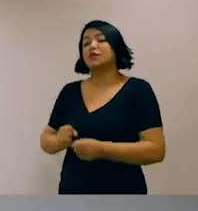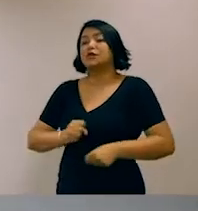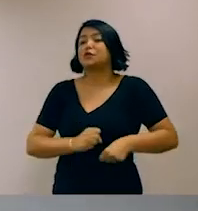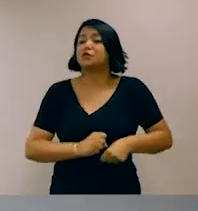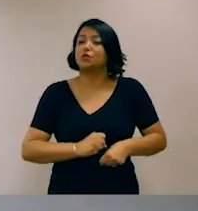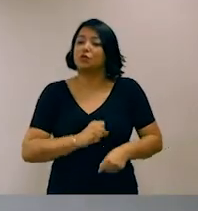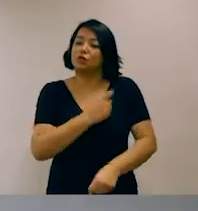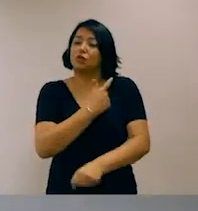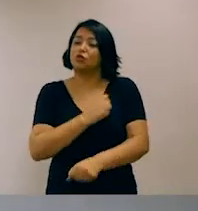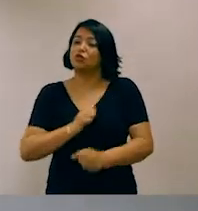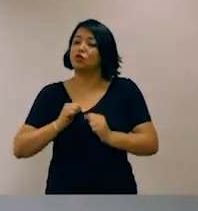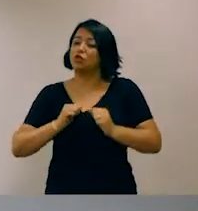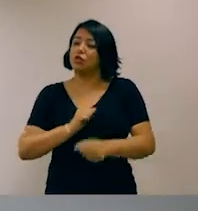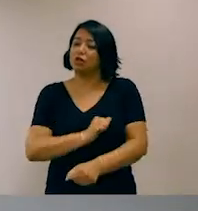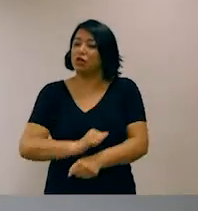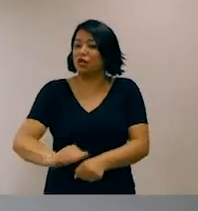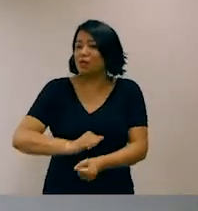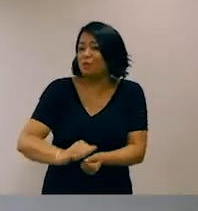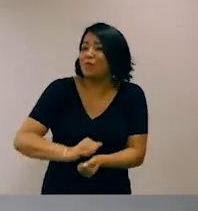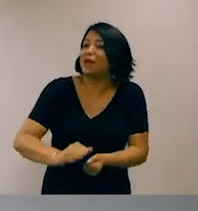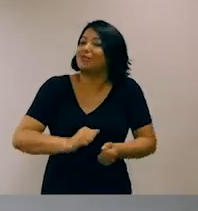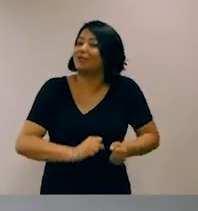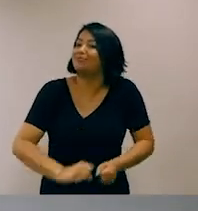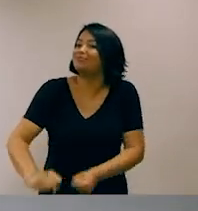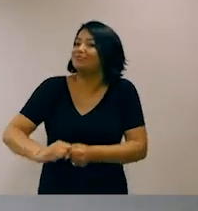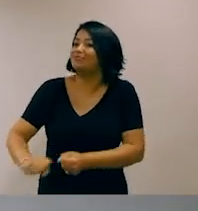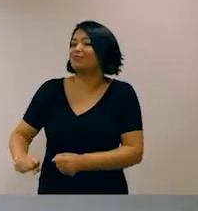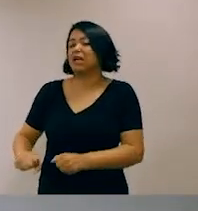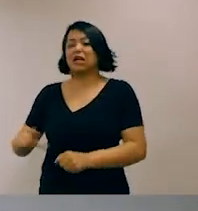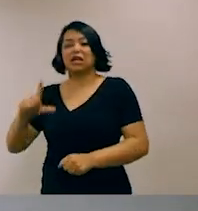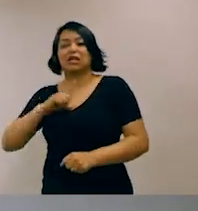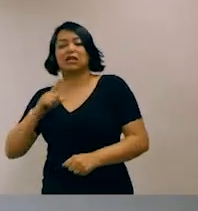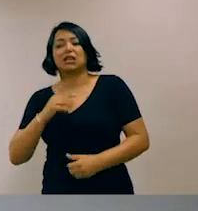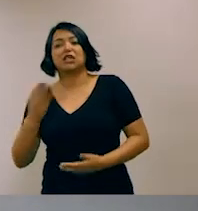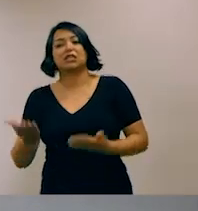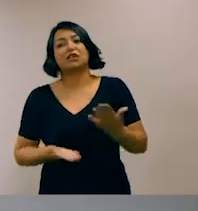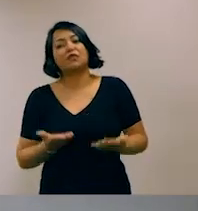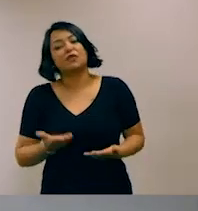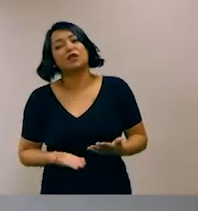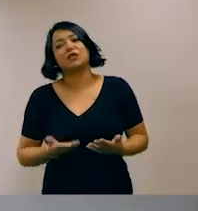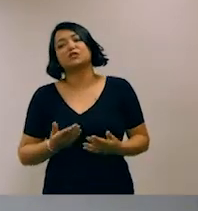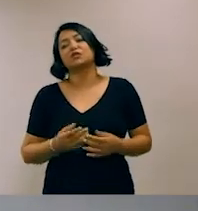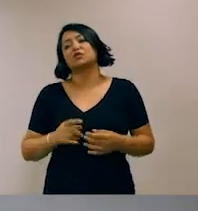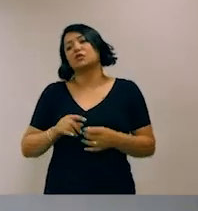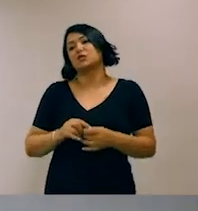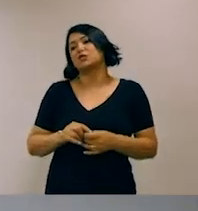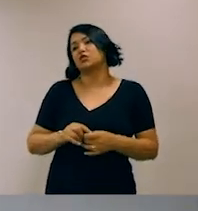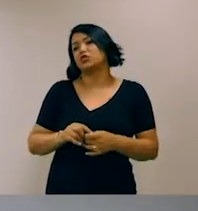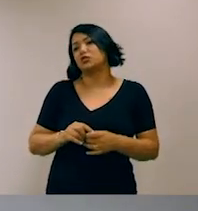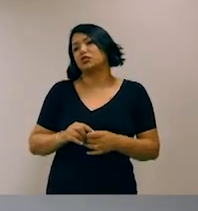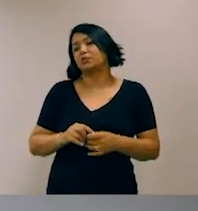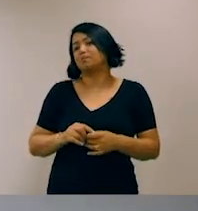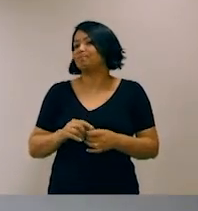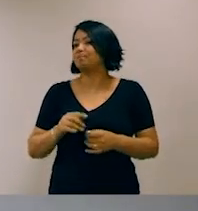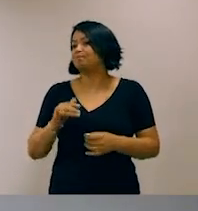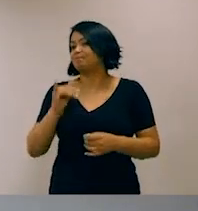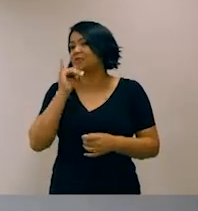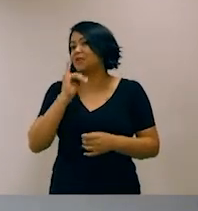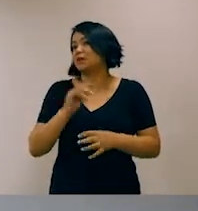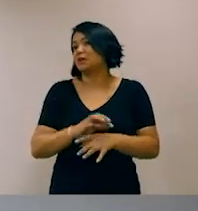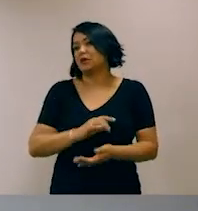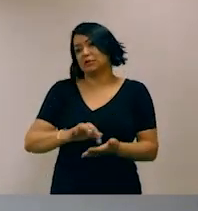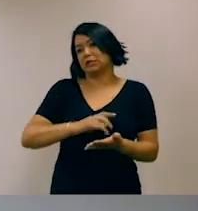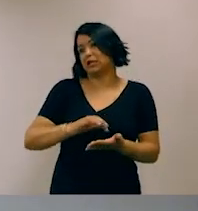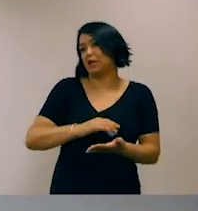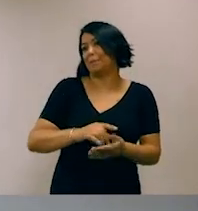food or cleaning, they have specificities that they don't allow me to do the clustering. So the system is working very